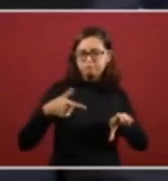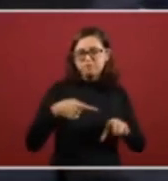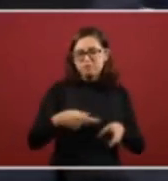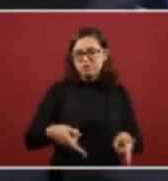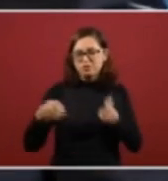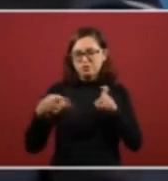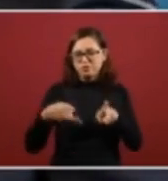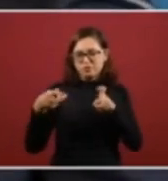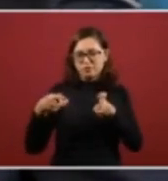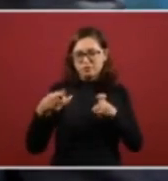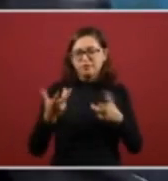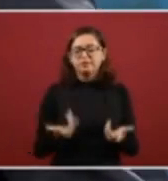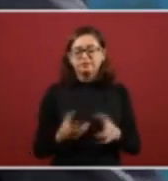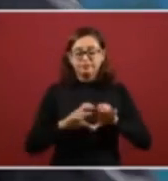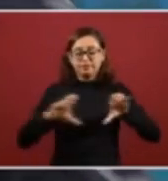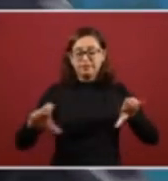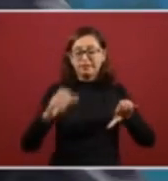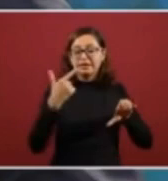fugue or an